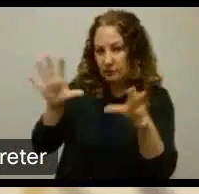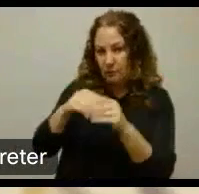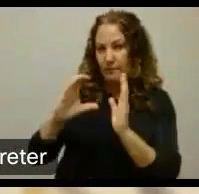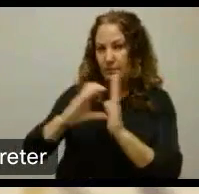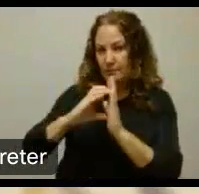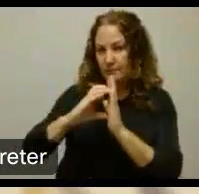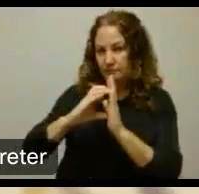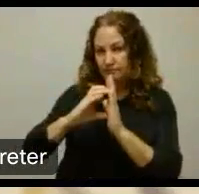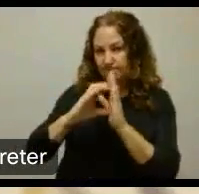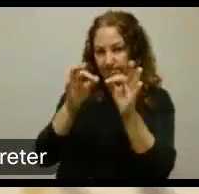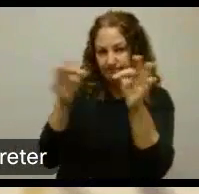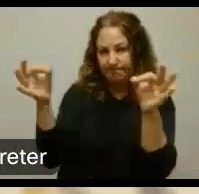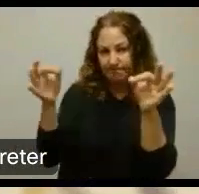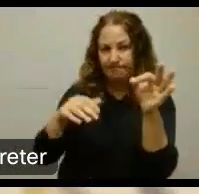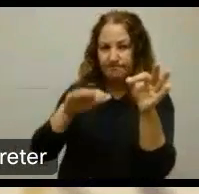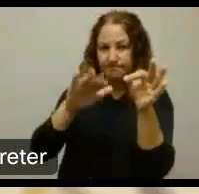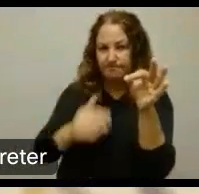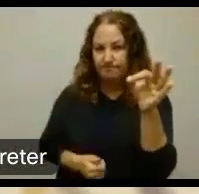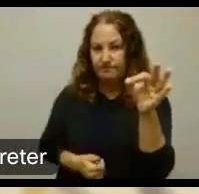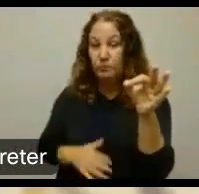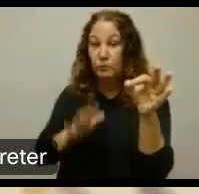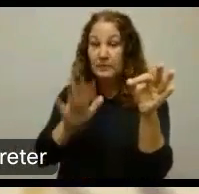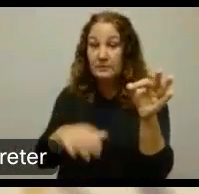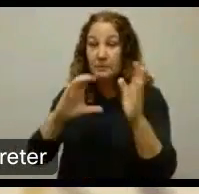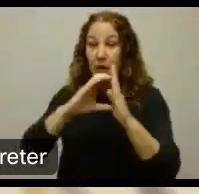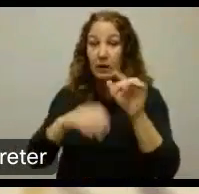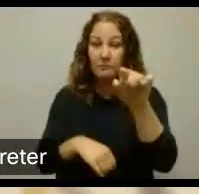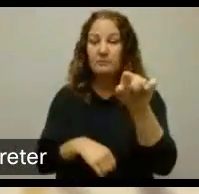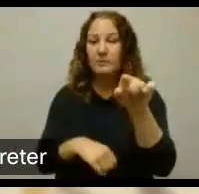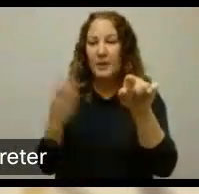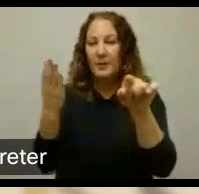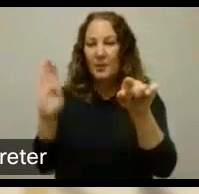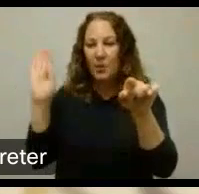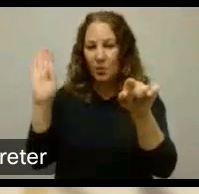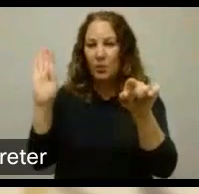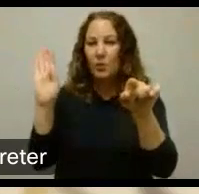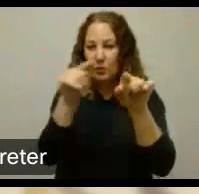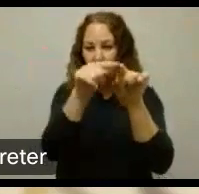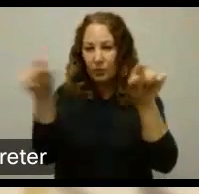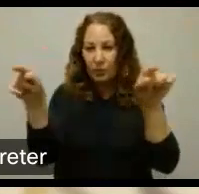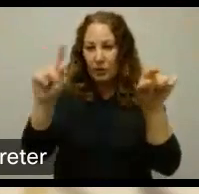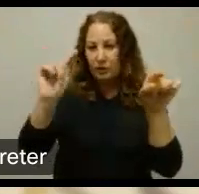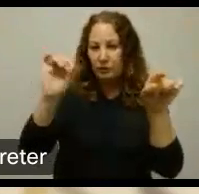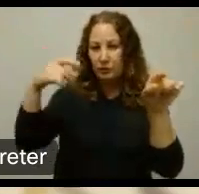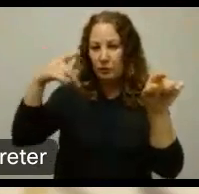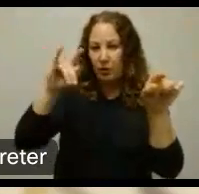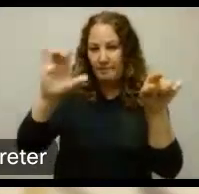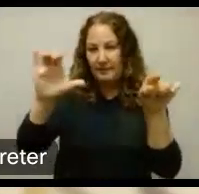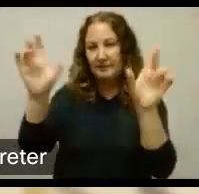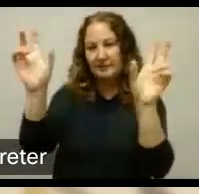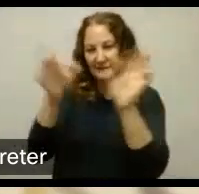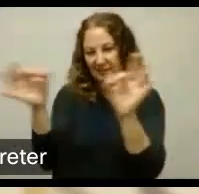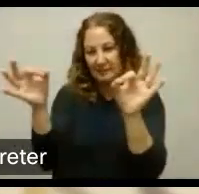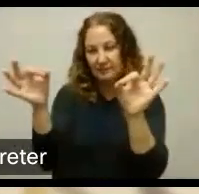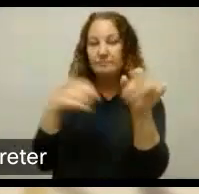paragraph. So in this paragraph, I've highlighted in blue our topic sentence.